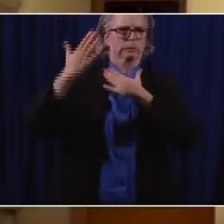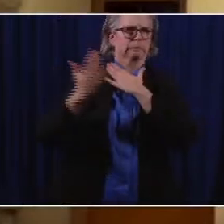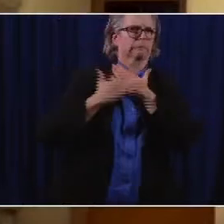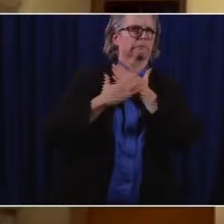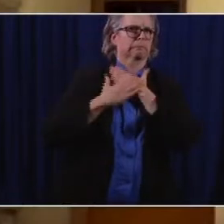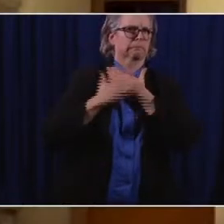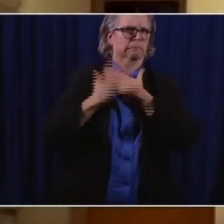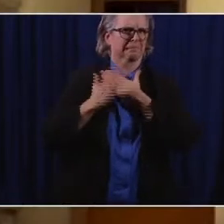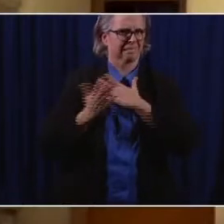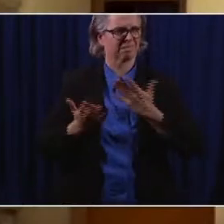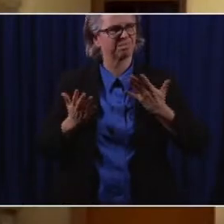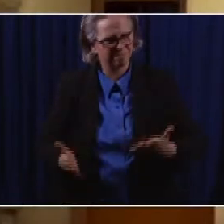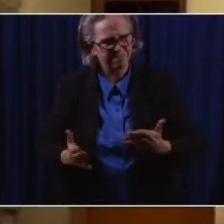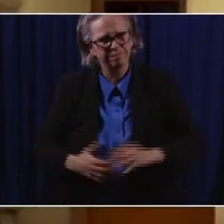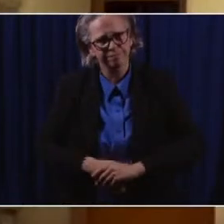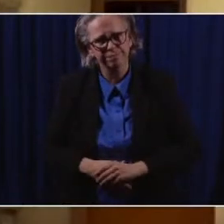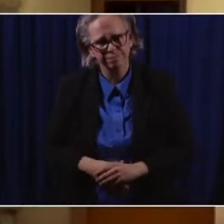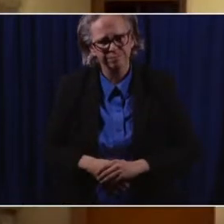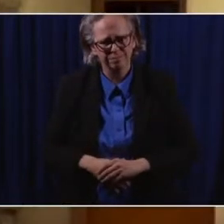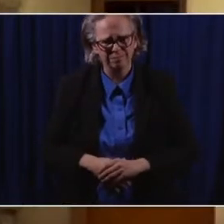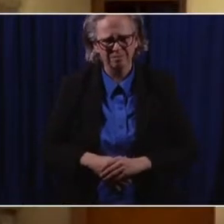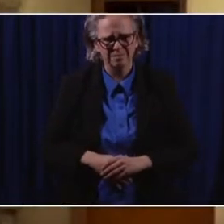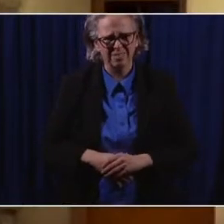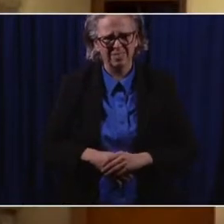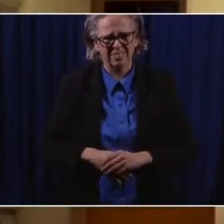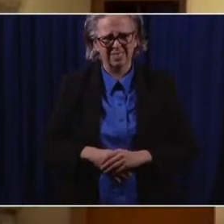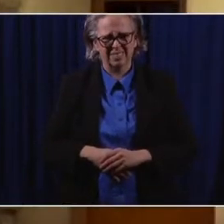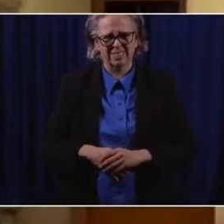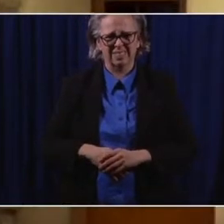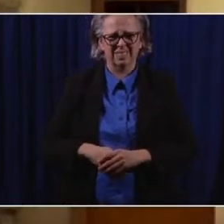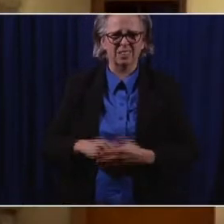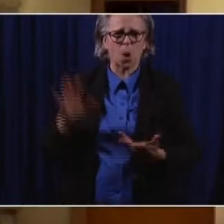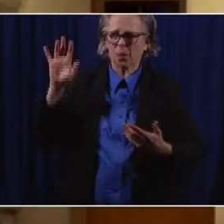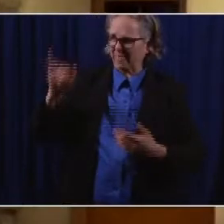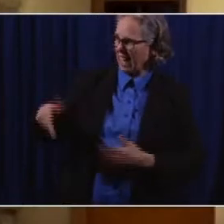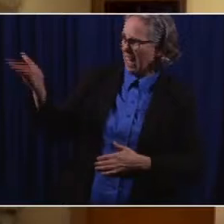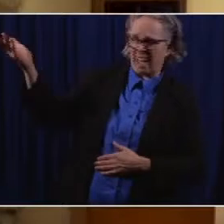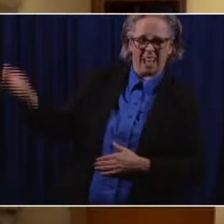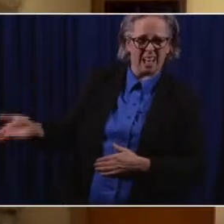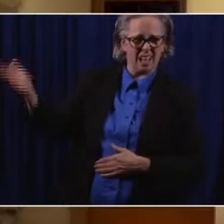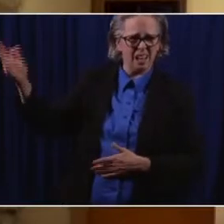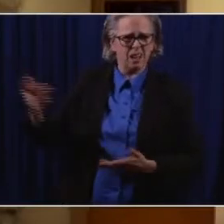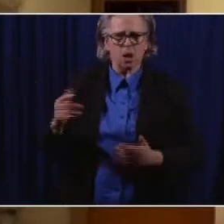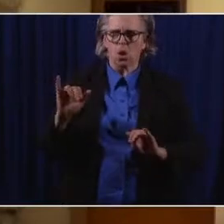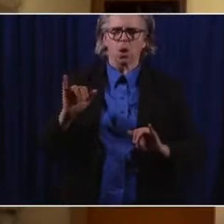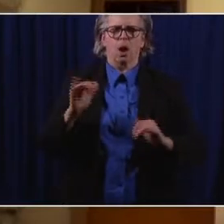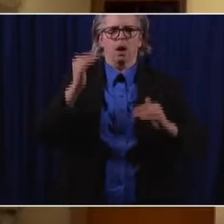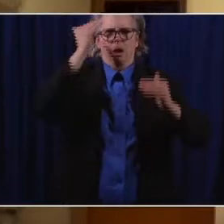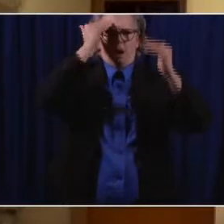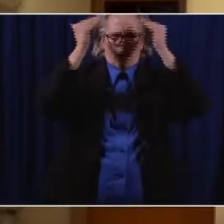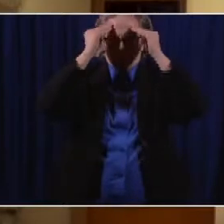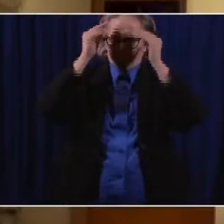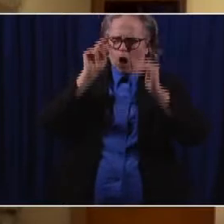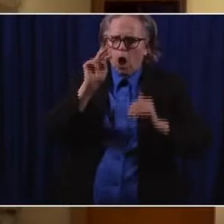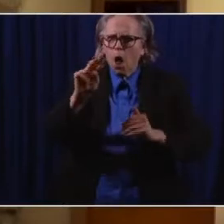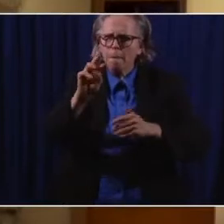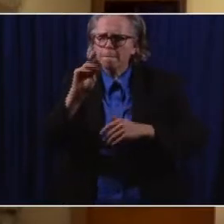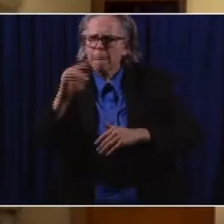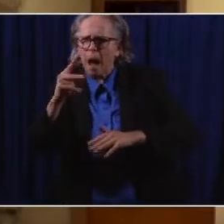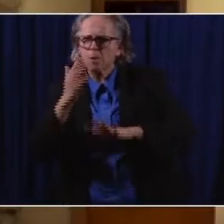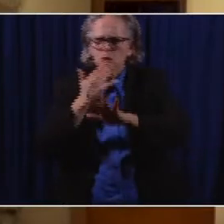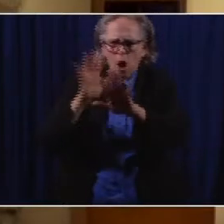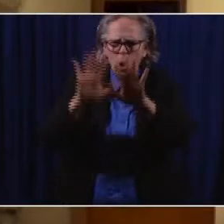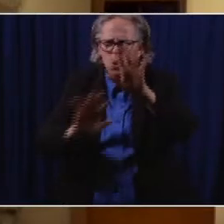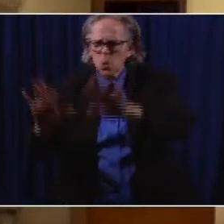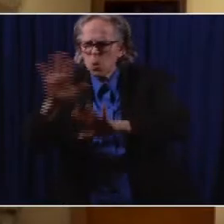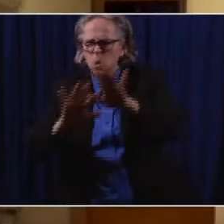So again, we do kind of see a pattern over in the western side of the state.